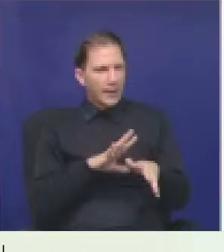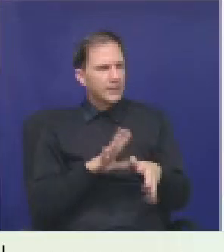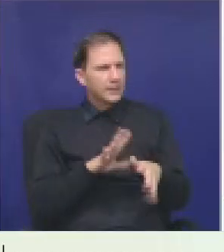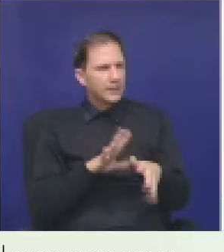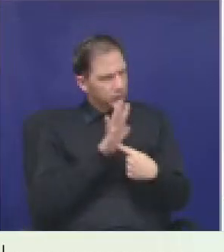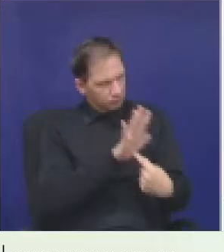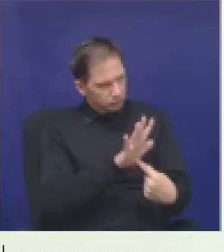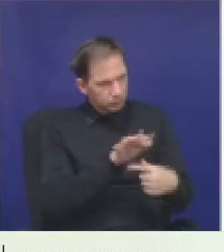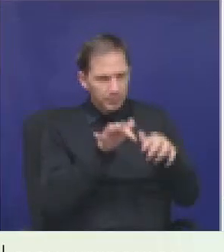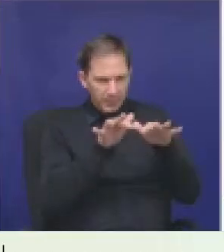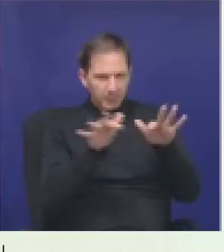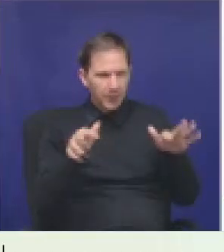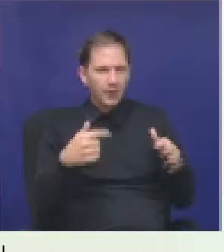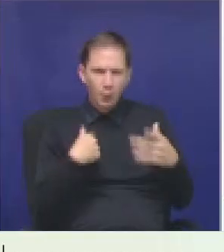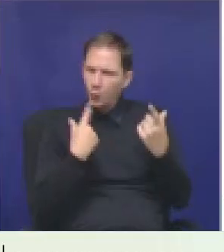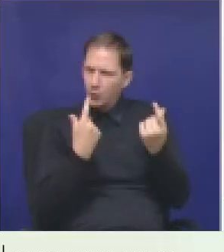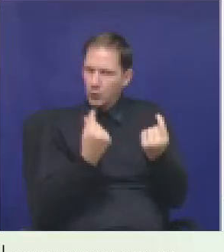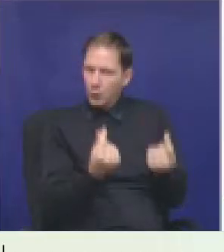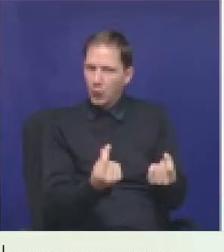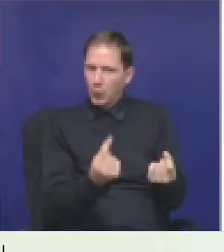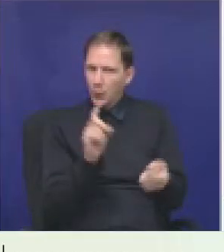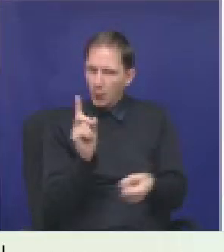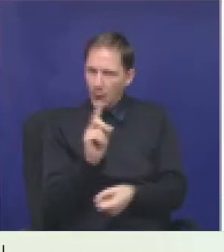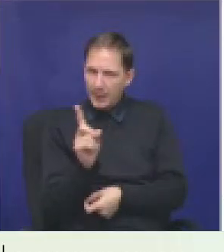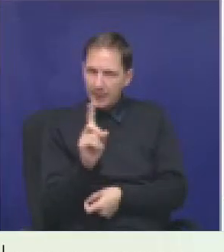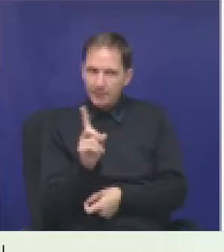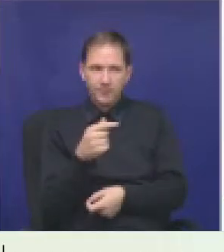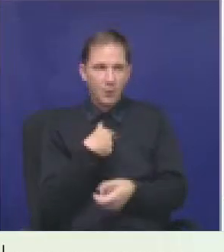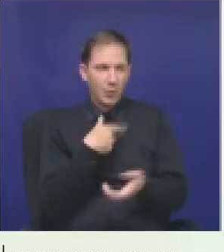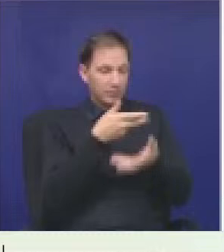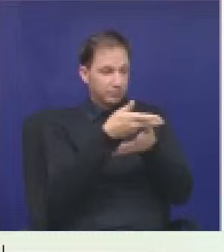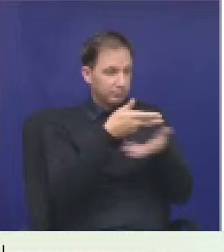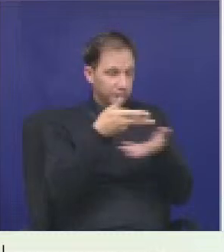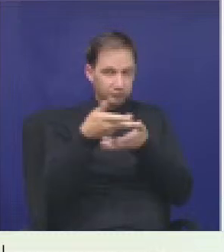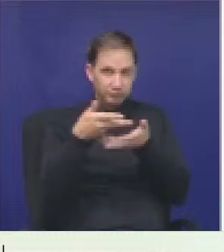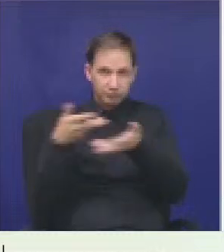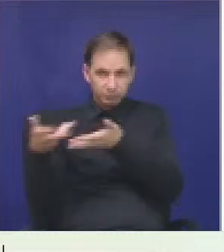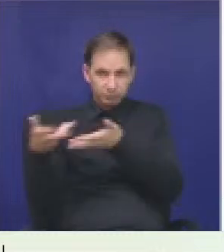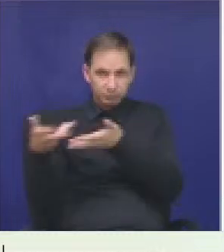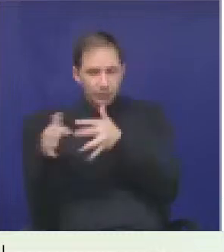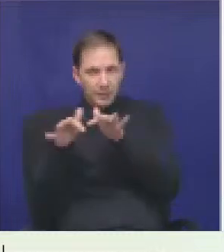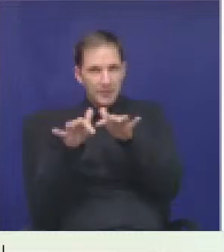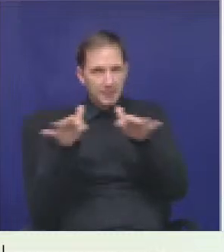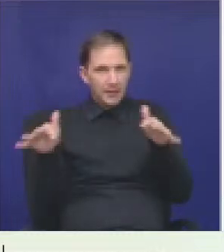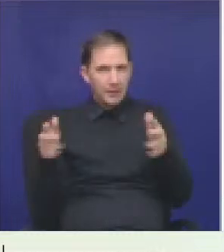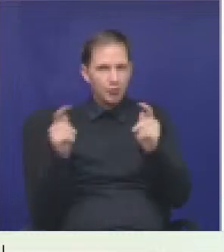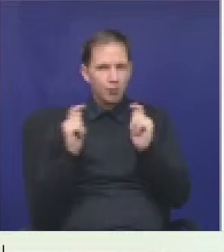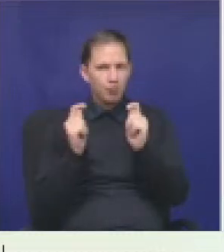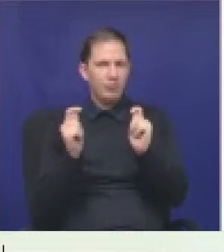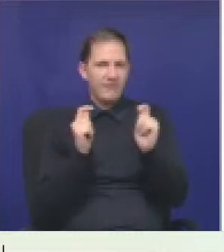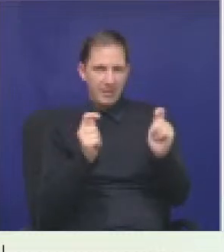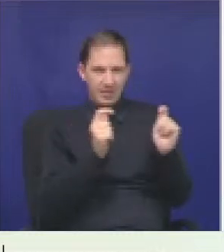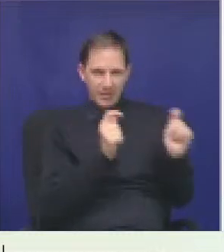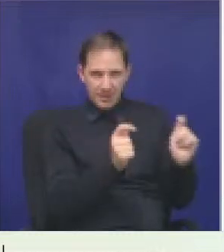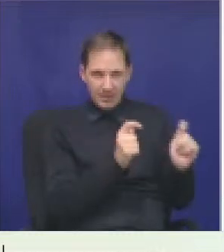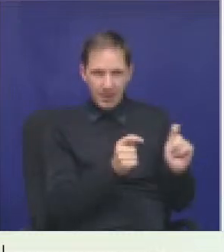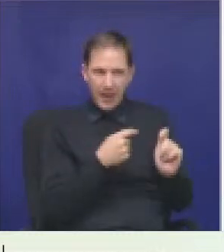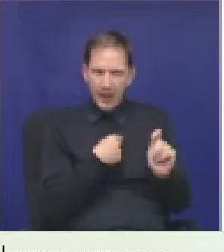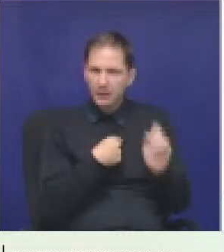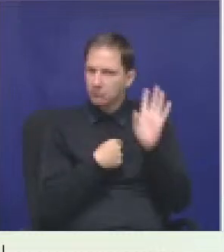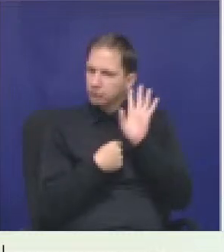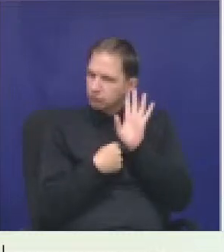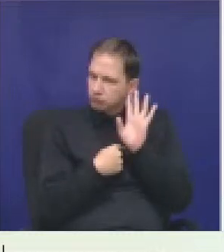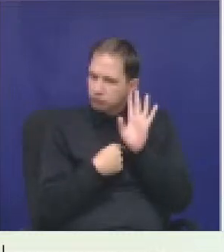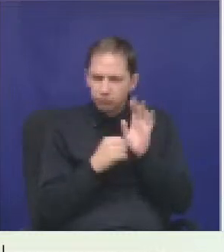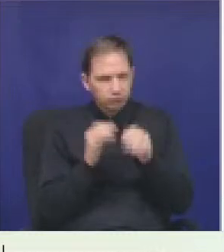people, where it belongs. We engaged with commuters, distributed information, and most importantly, we listened to what our people had to